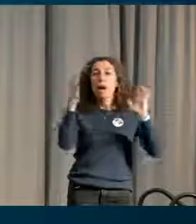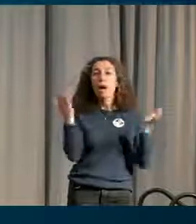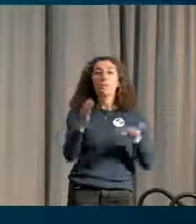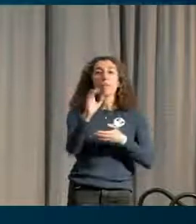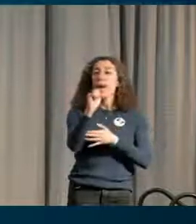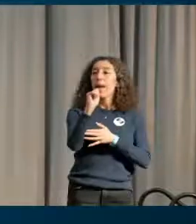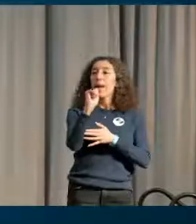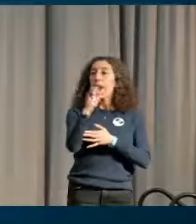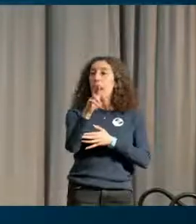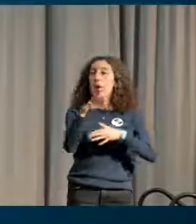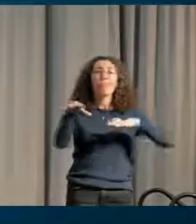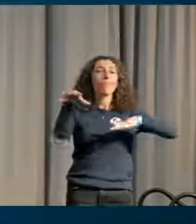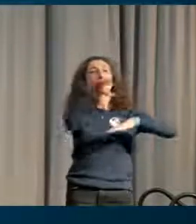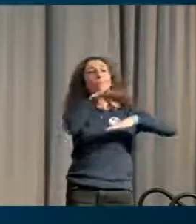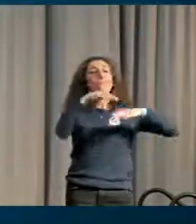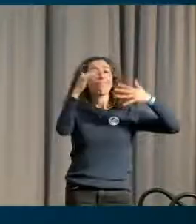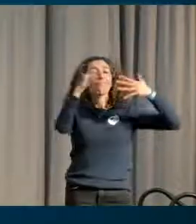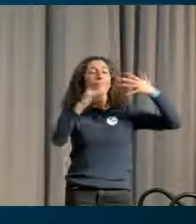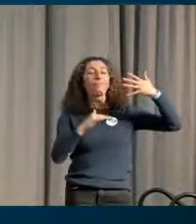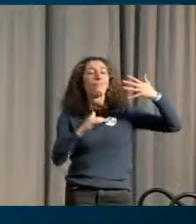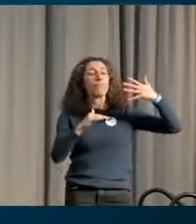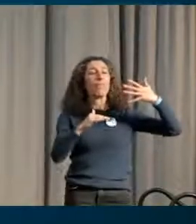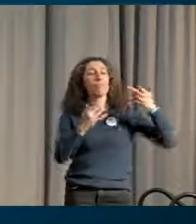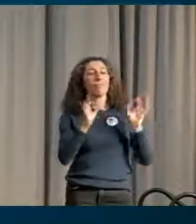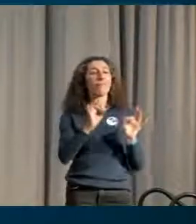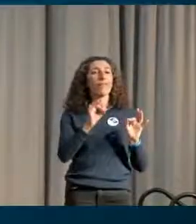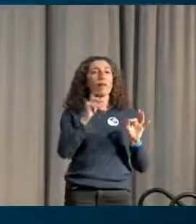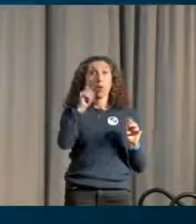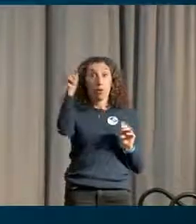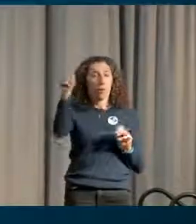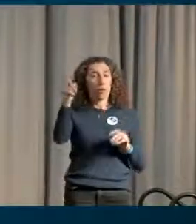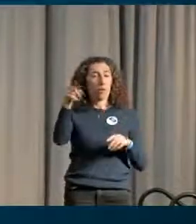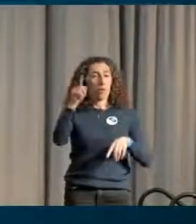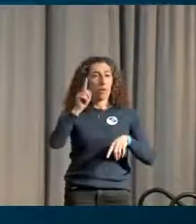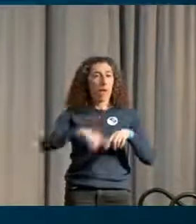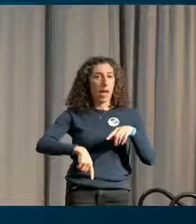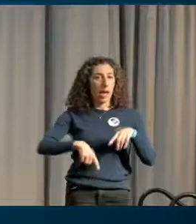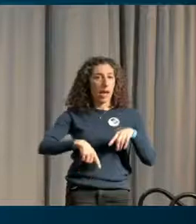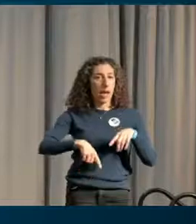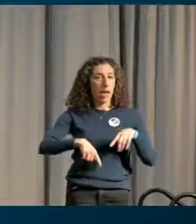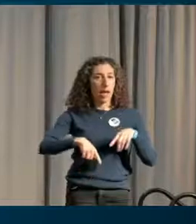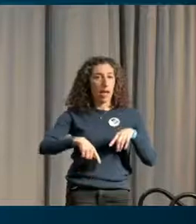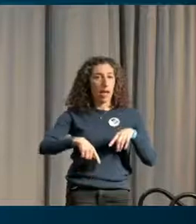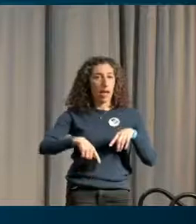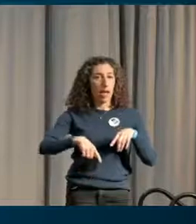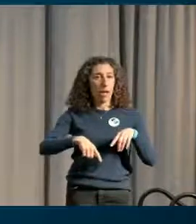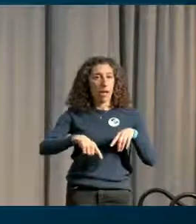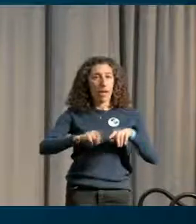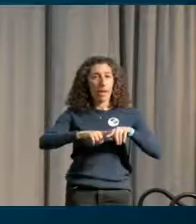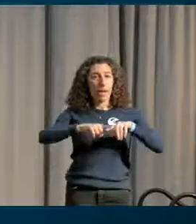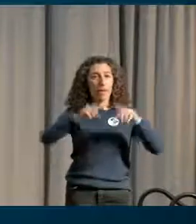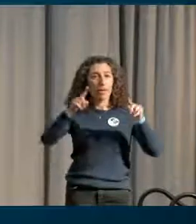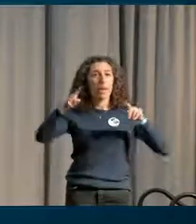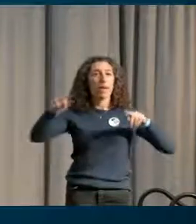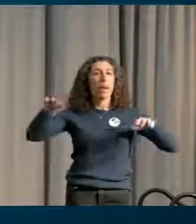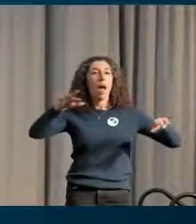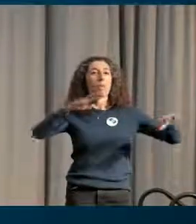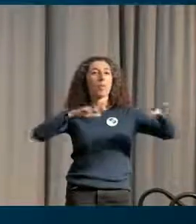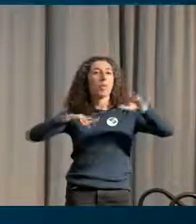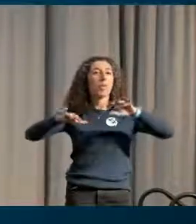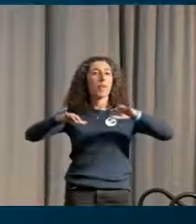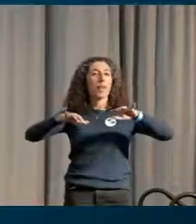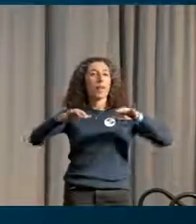inside, we can have these things fly on Earth. But on Mars, the atmosphere is